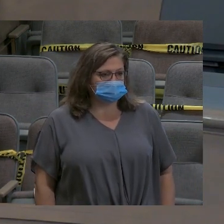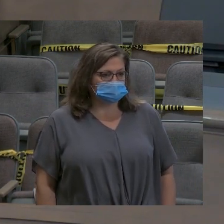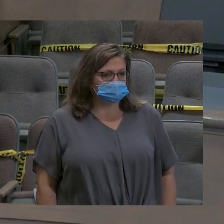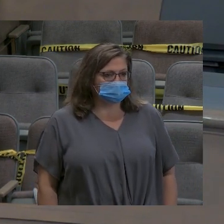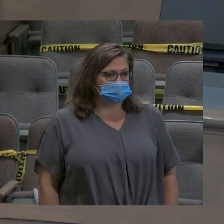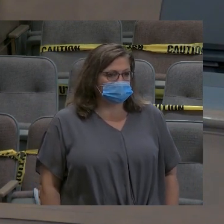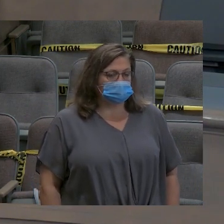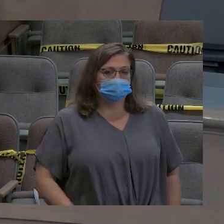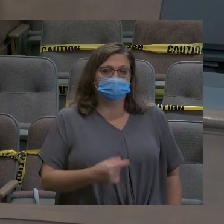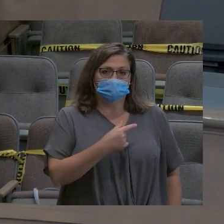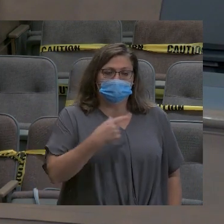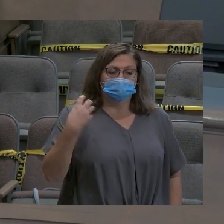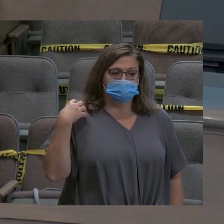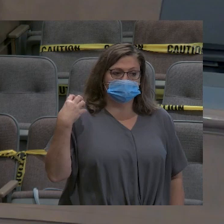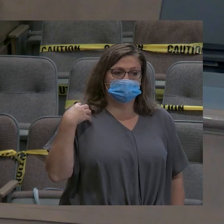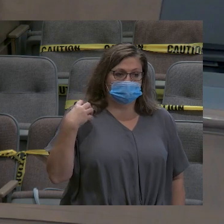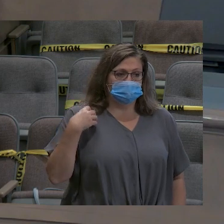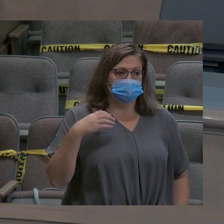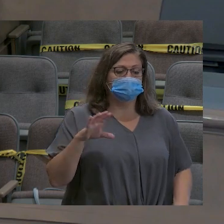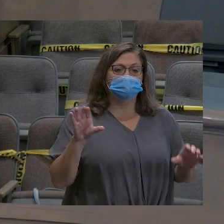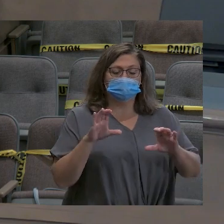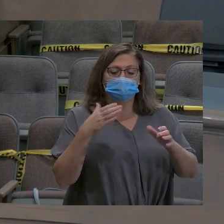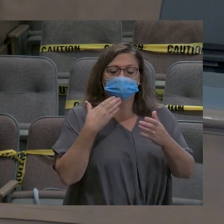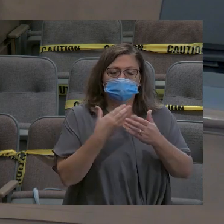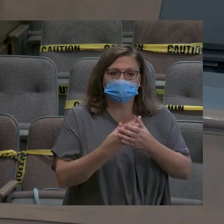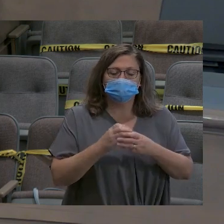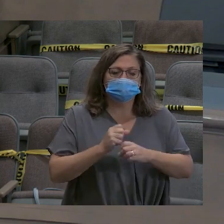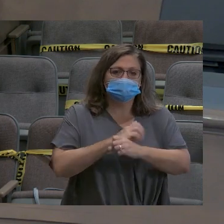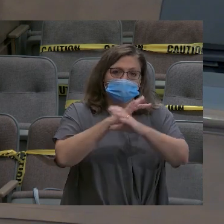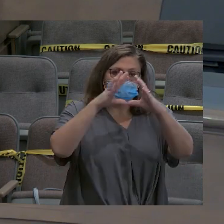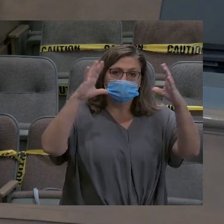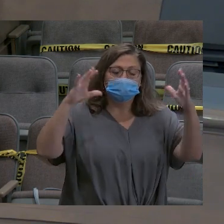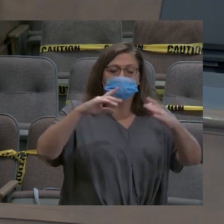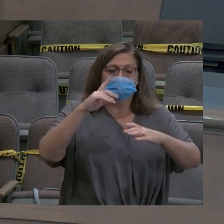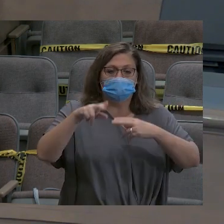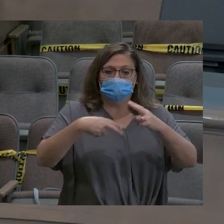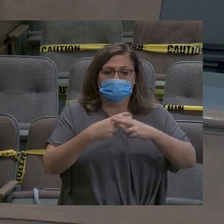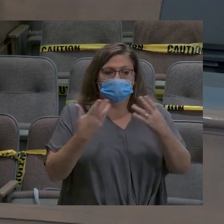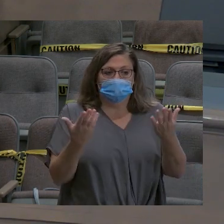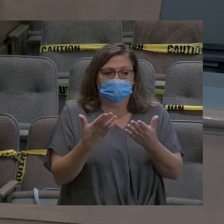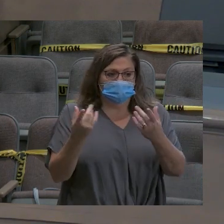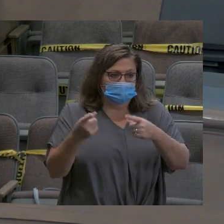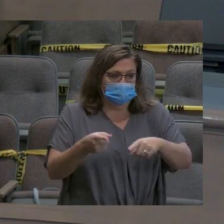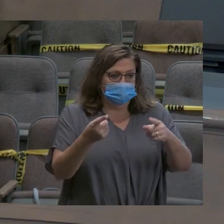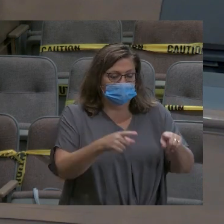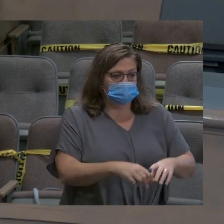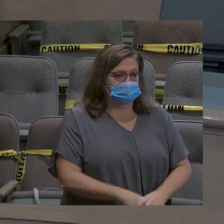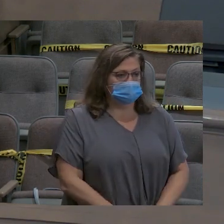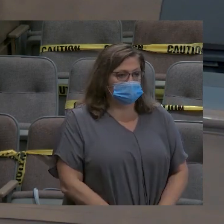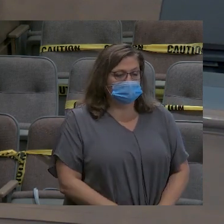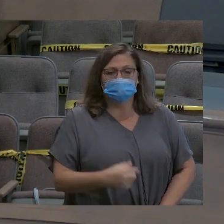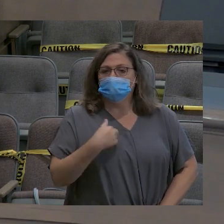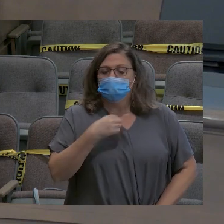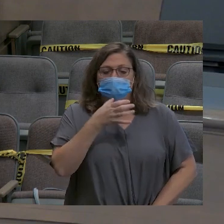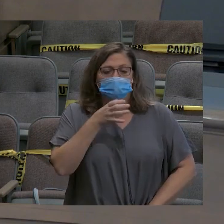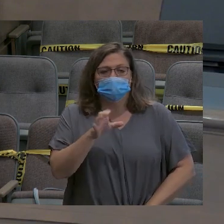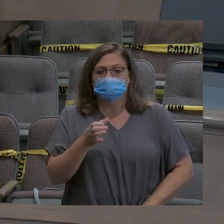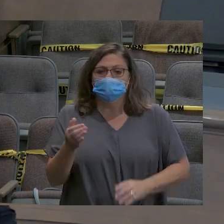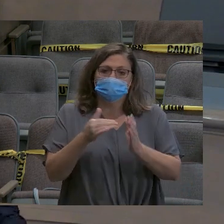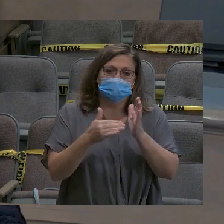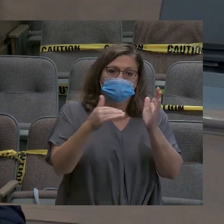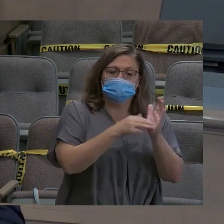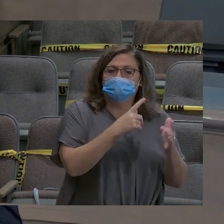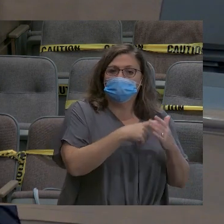Chairman Cohilas did a good job of an overview, and I don't want to repeat what he says